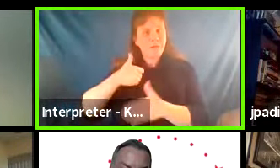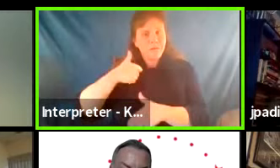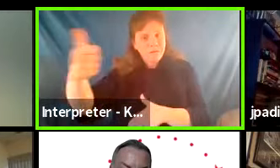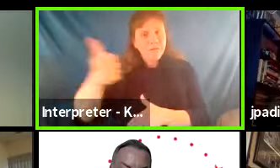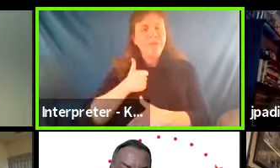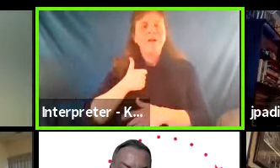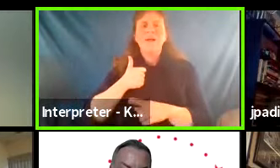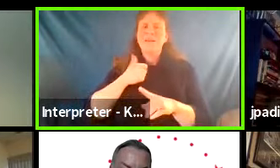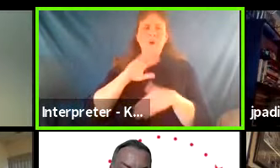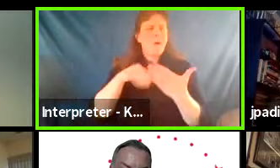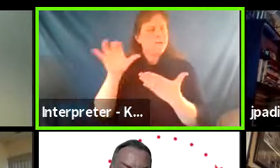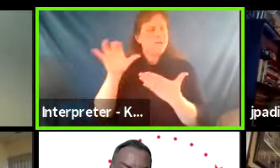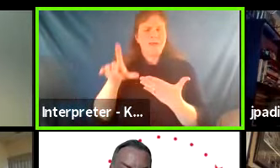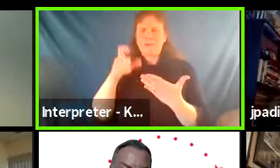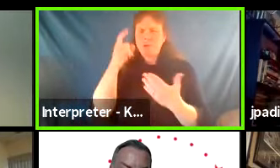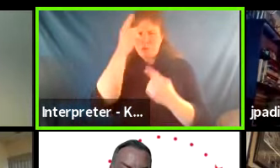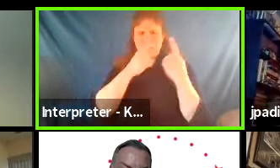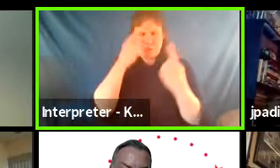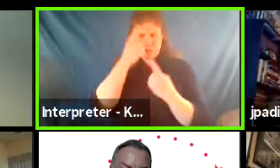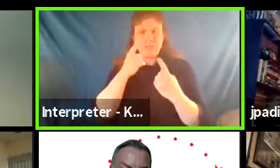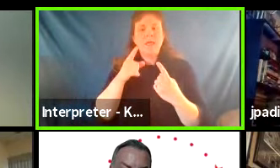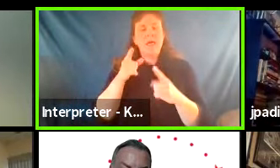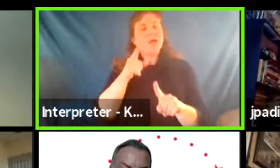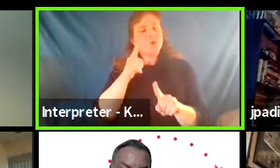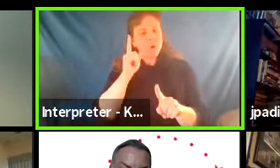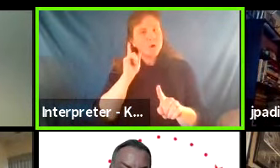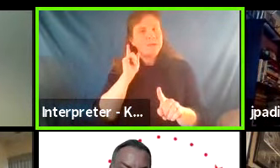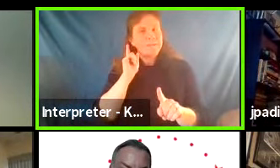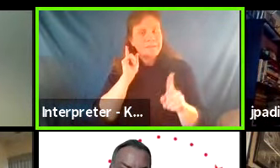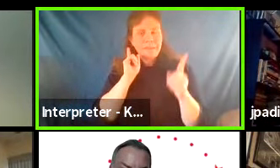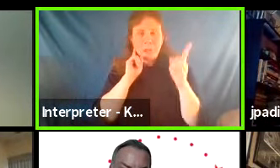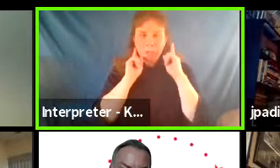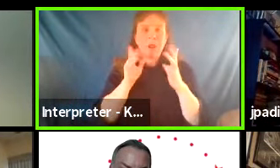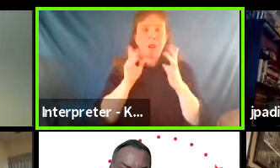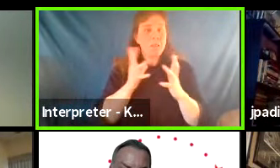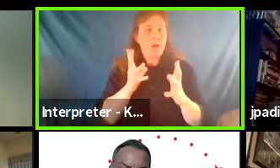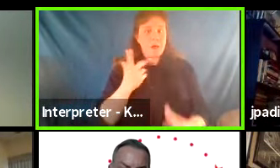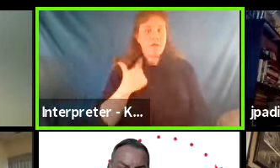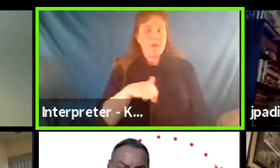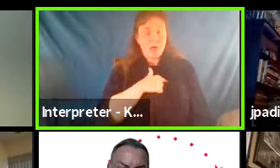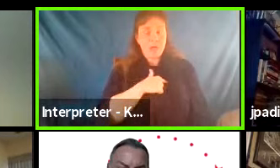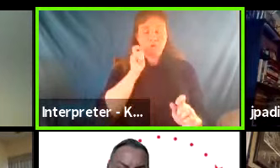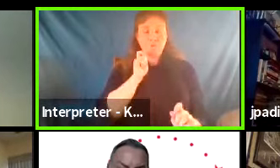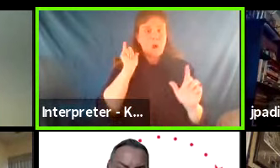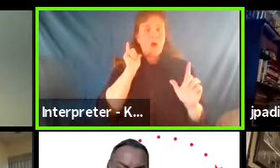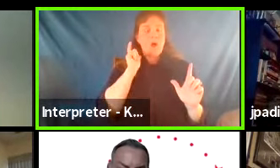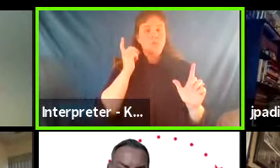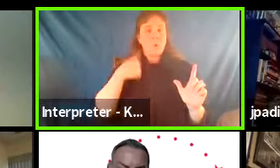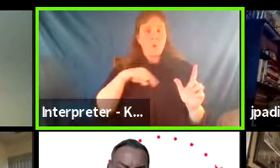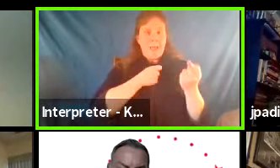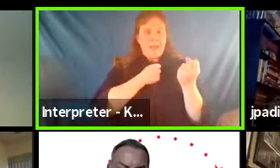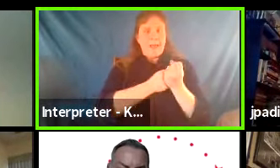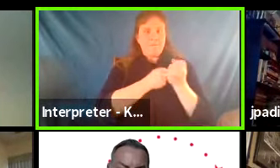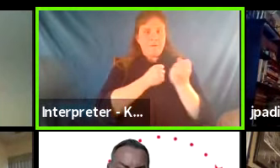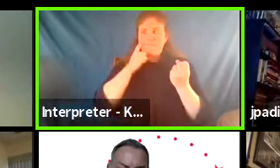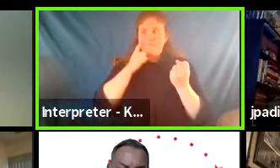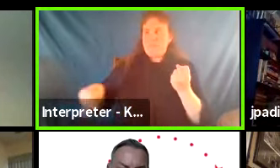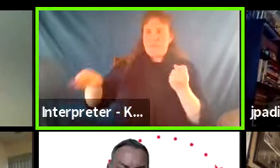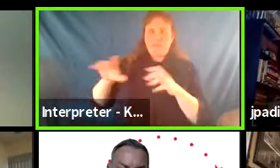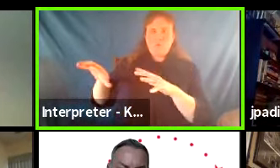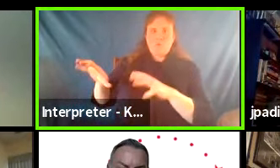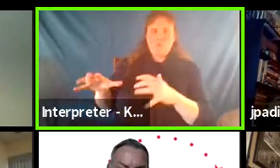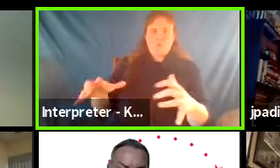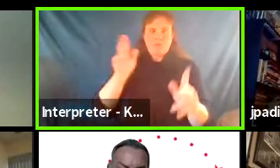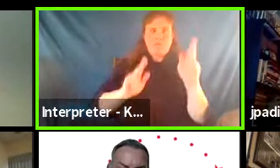think that what you're hearing is the surprise in a lot of advocates' voices that this is starting to be considered, given that, we've had